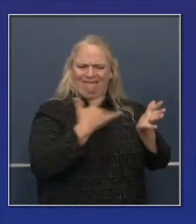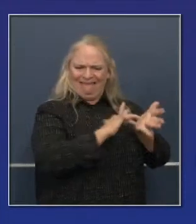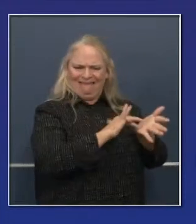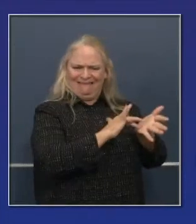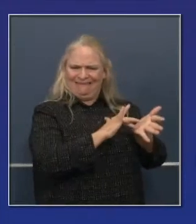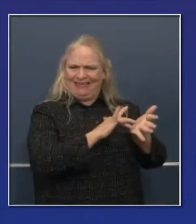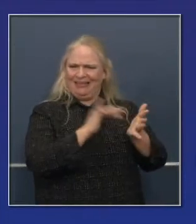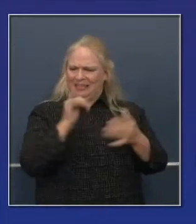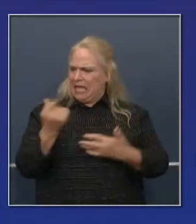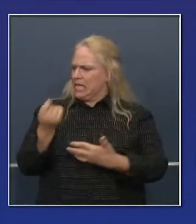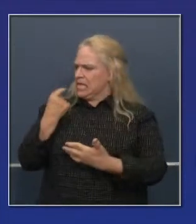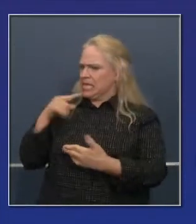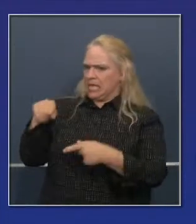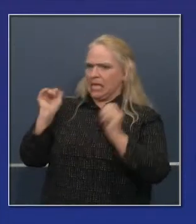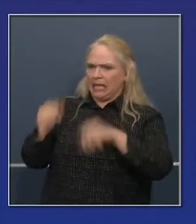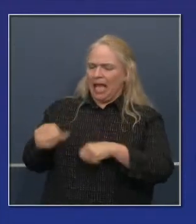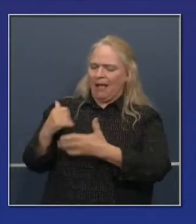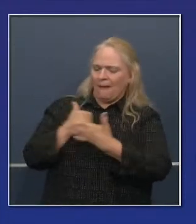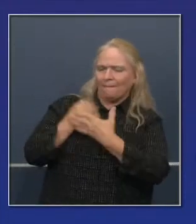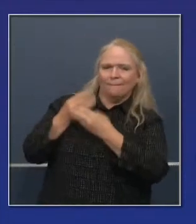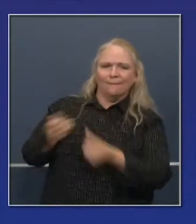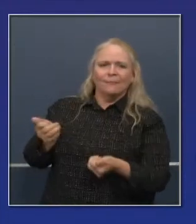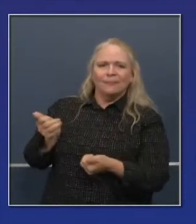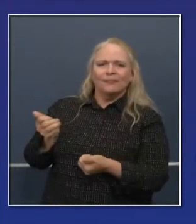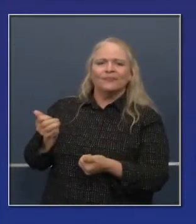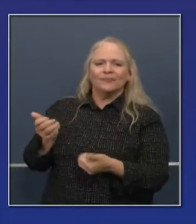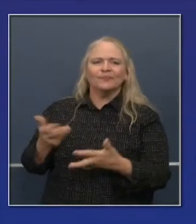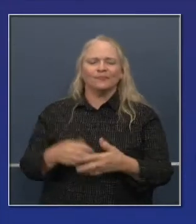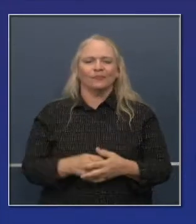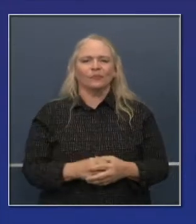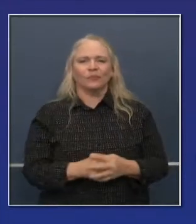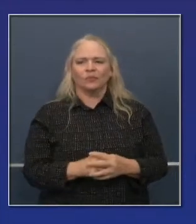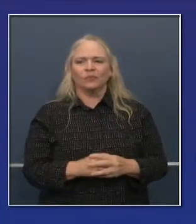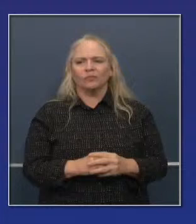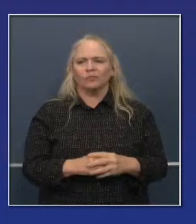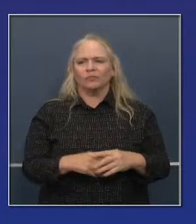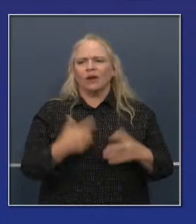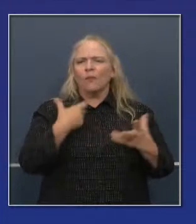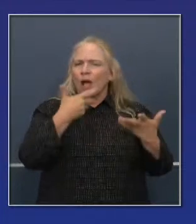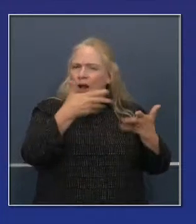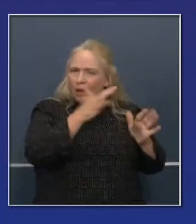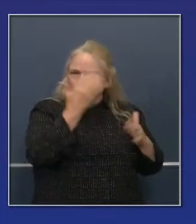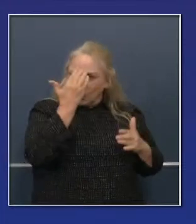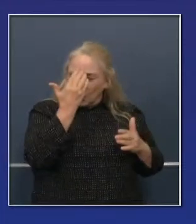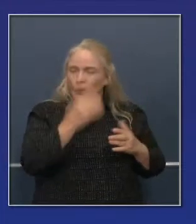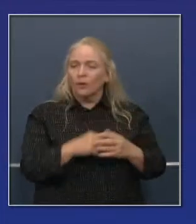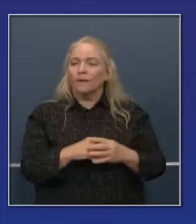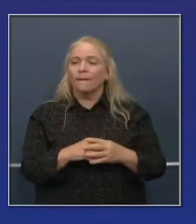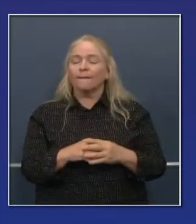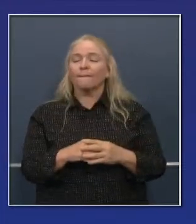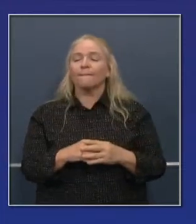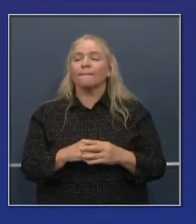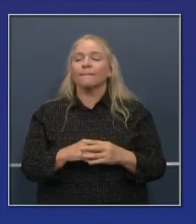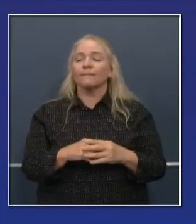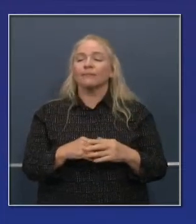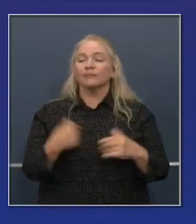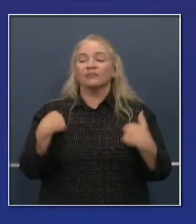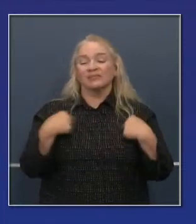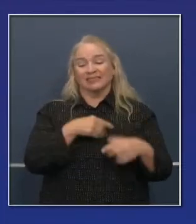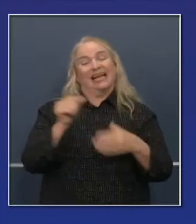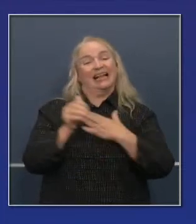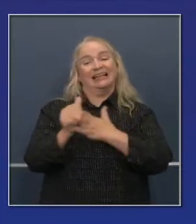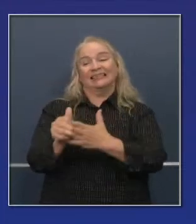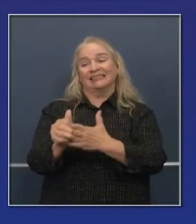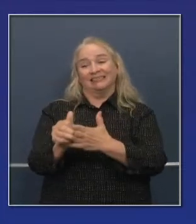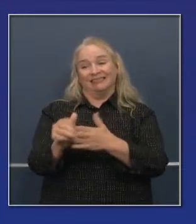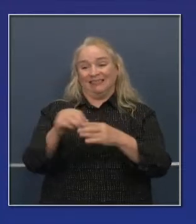And again, I focus on effective therapies because on the therapeutic side, this state is really leading the nation and in many respects the